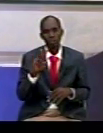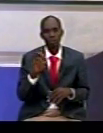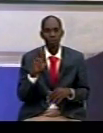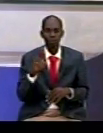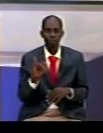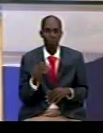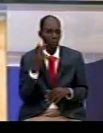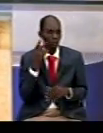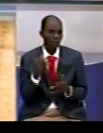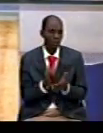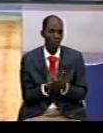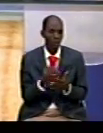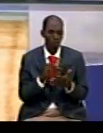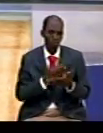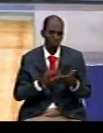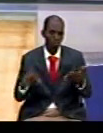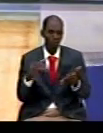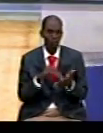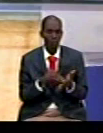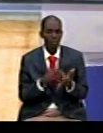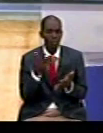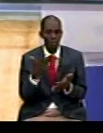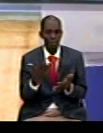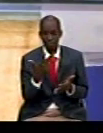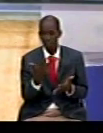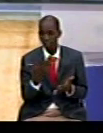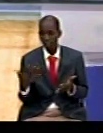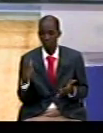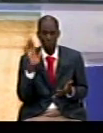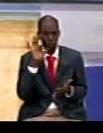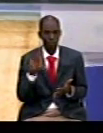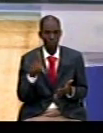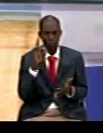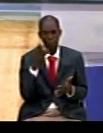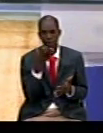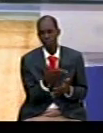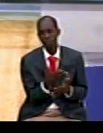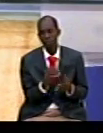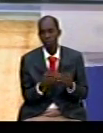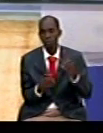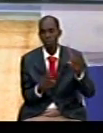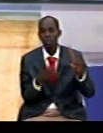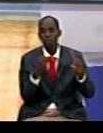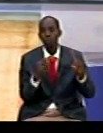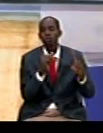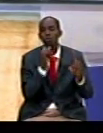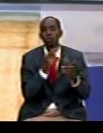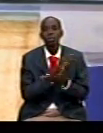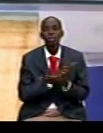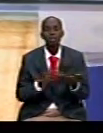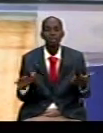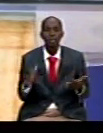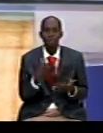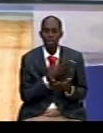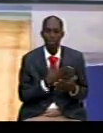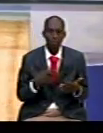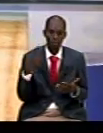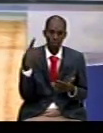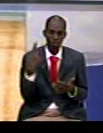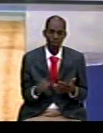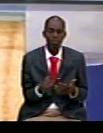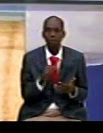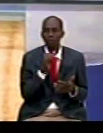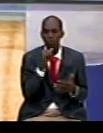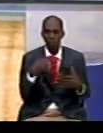Look at that passage again. There are three things to find there. Number one, the unclean and incurable